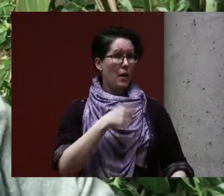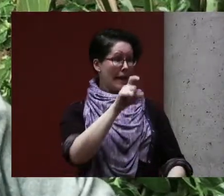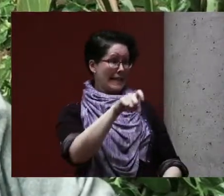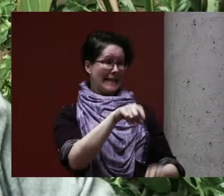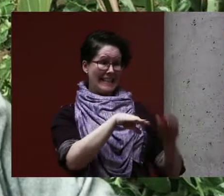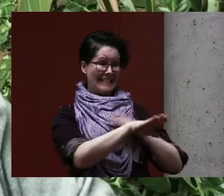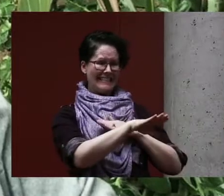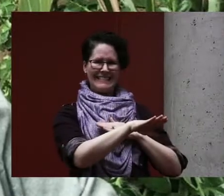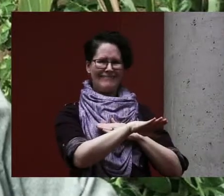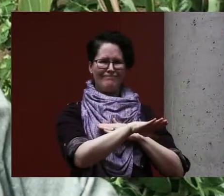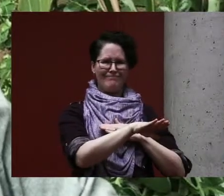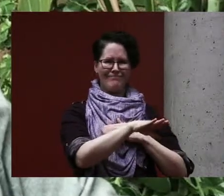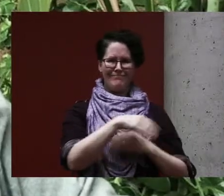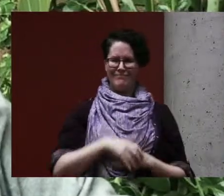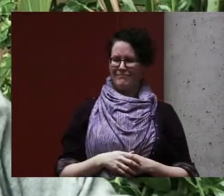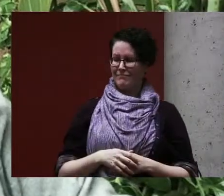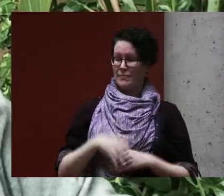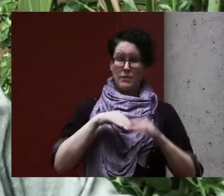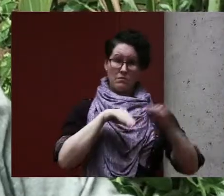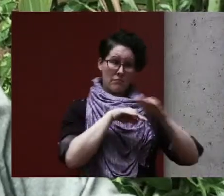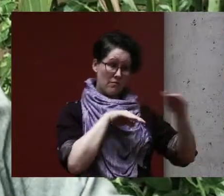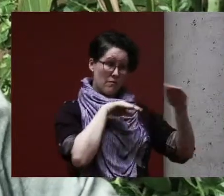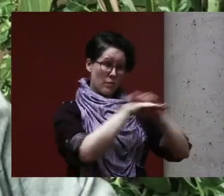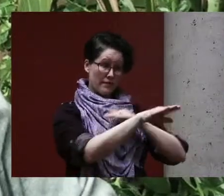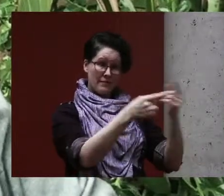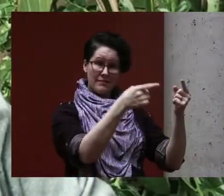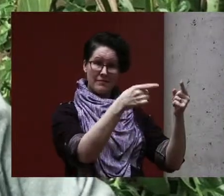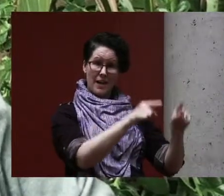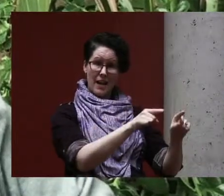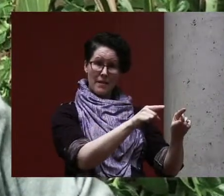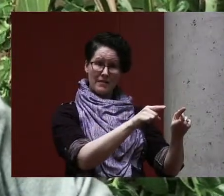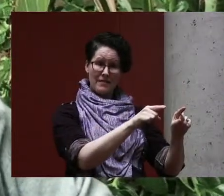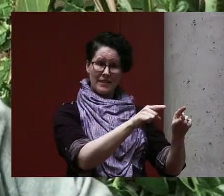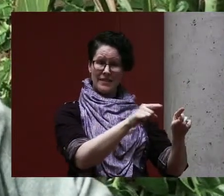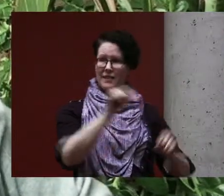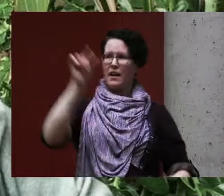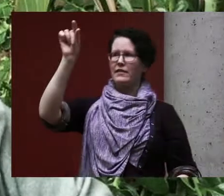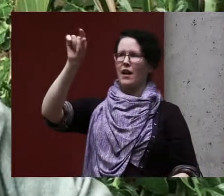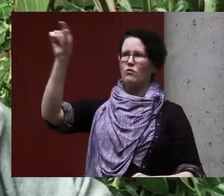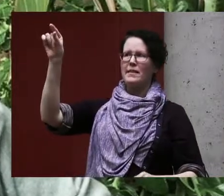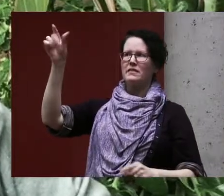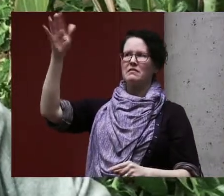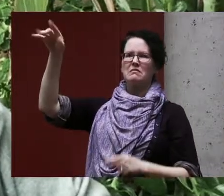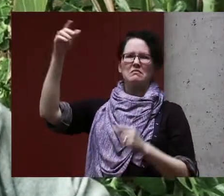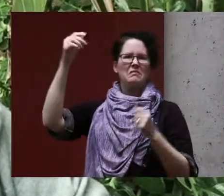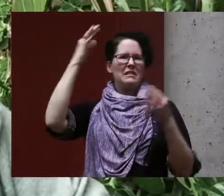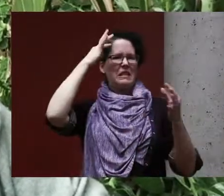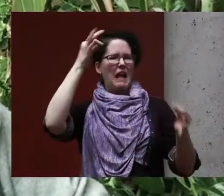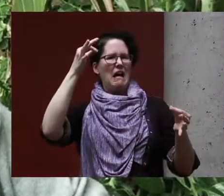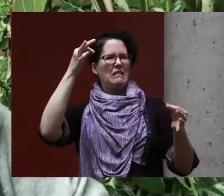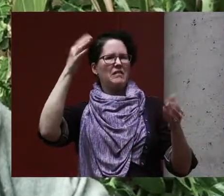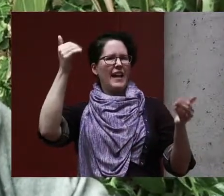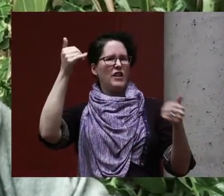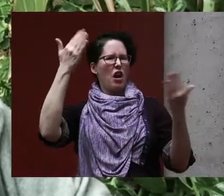need. You vanish because that is what your government